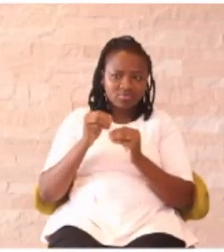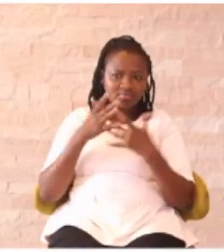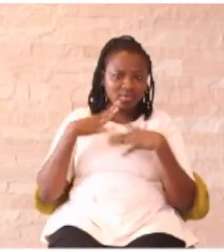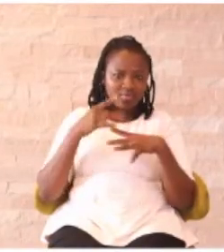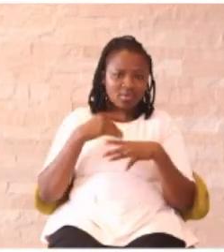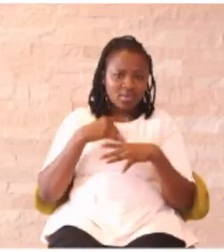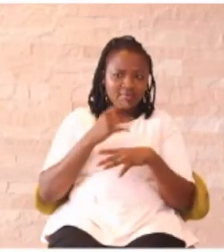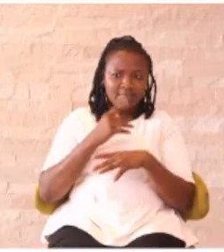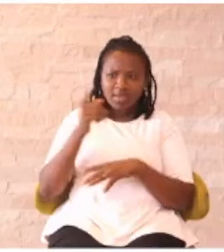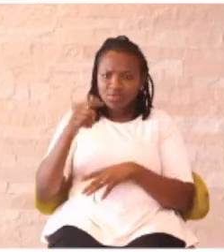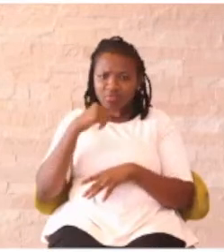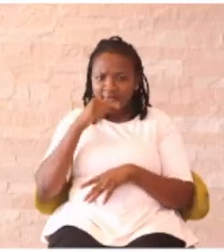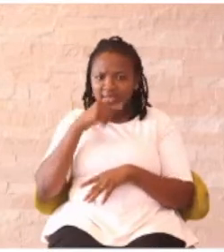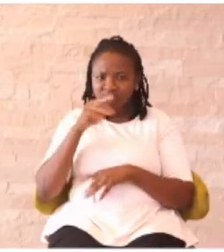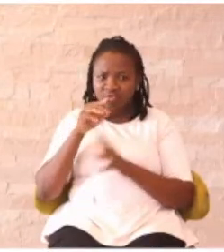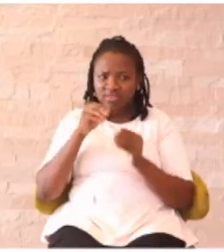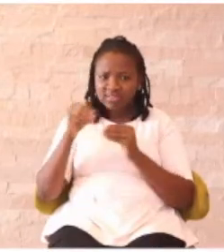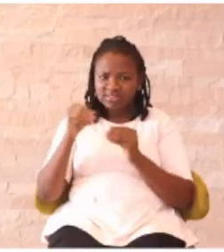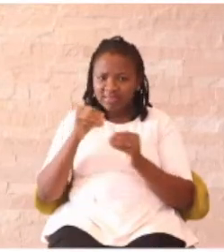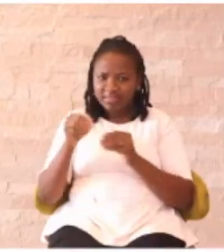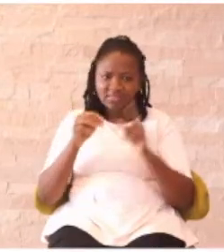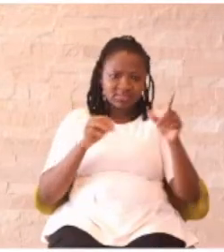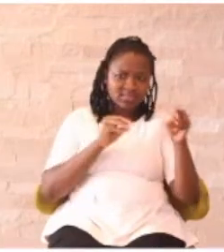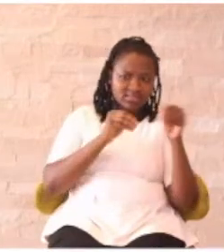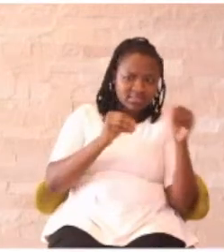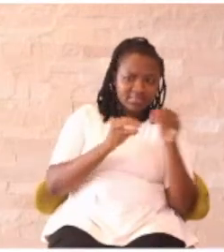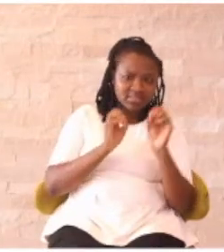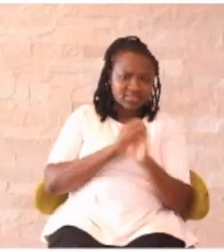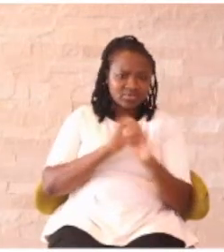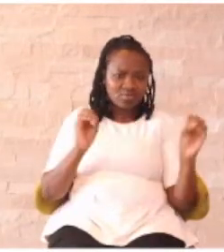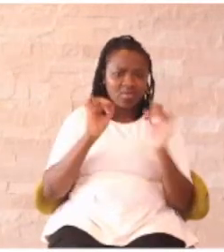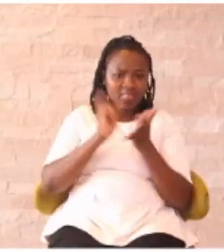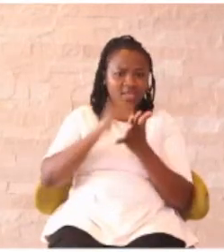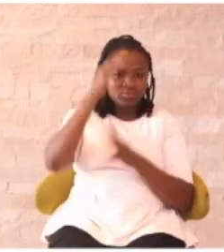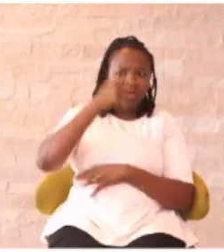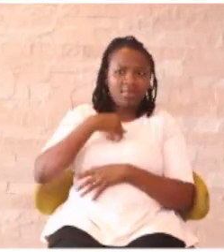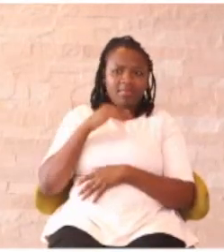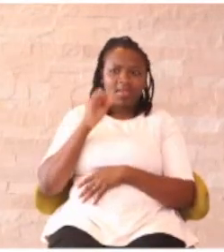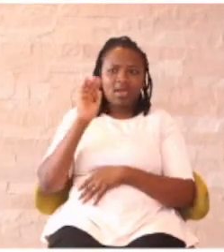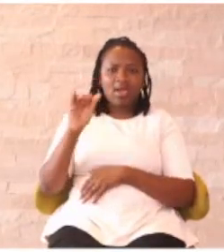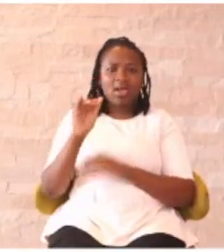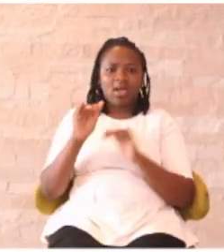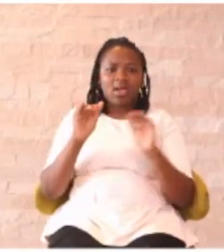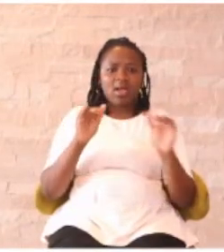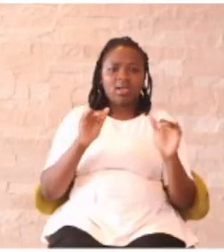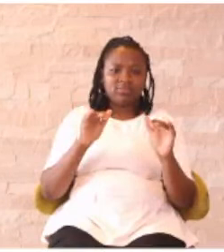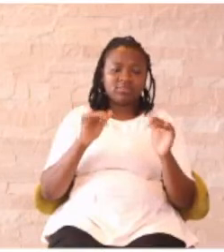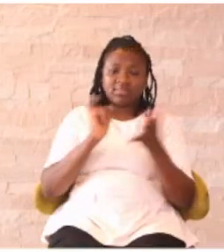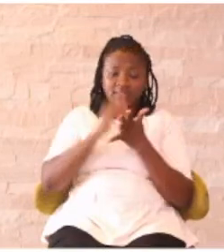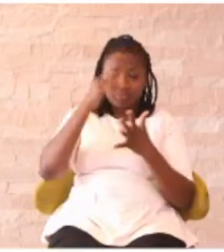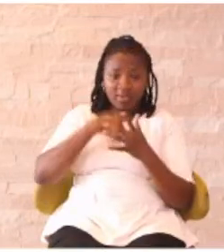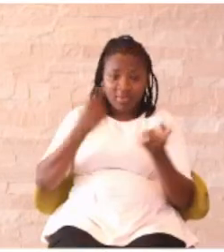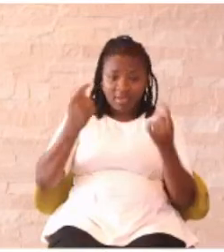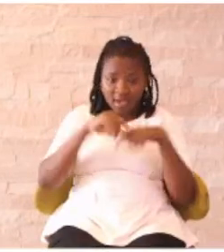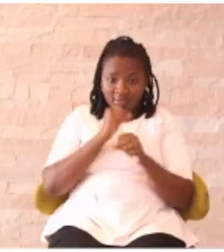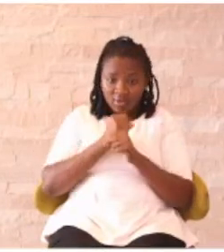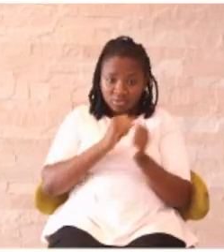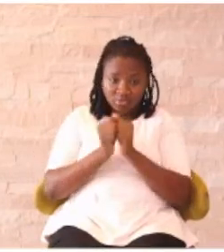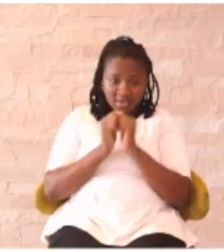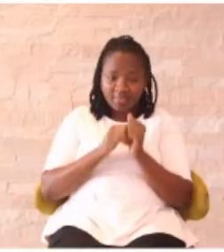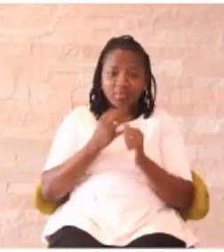mention of disability in your presentation, and that was why we are here together, so that you can voice for